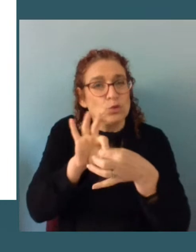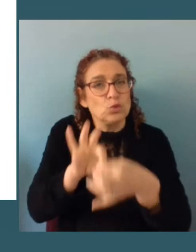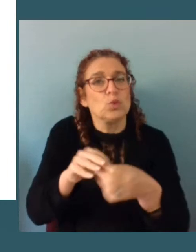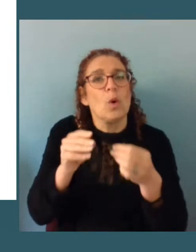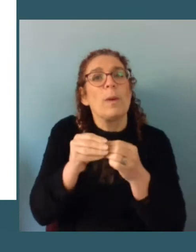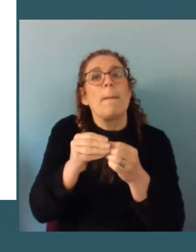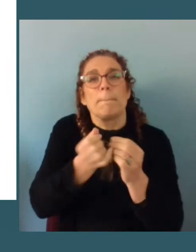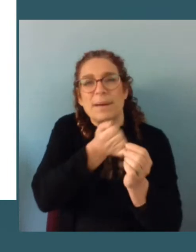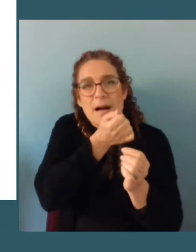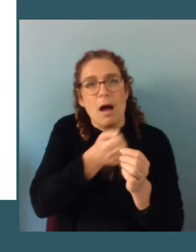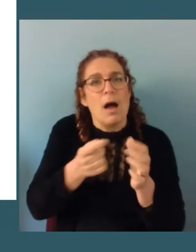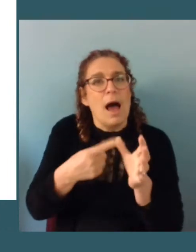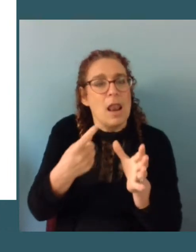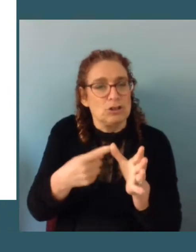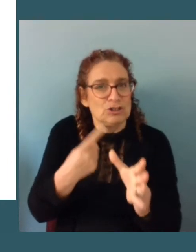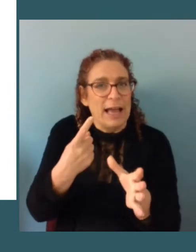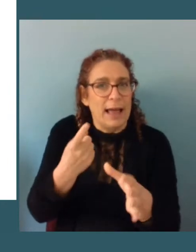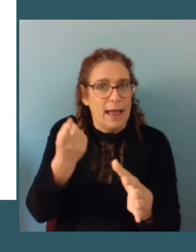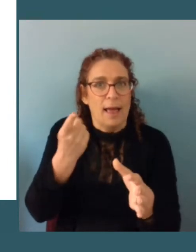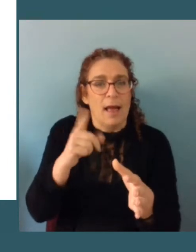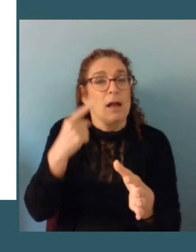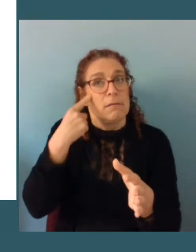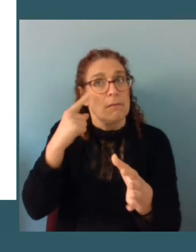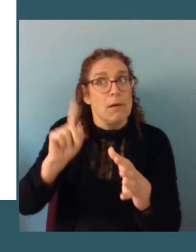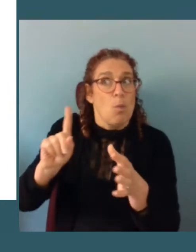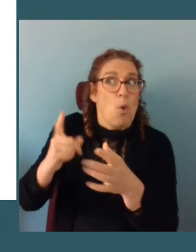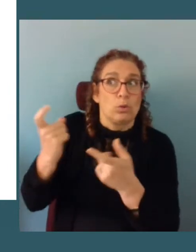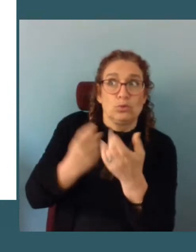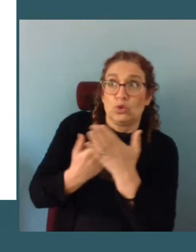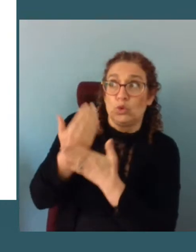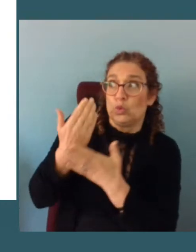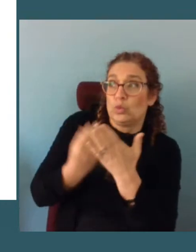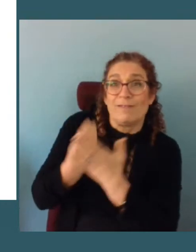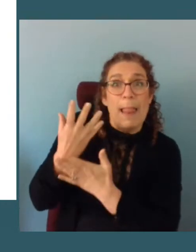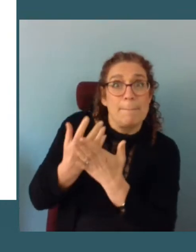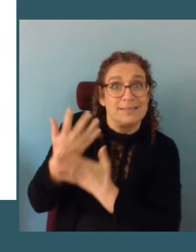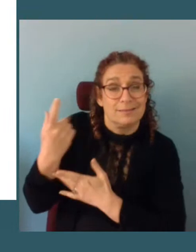thinking of that could be coming in the near future.